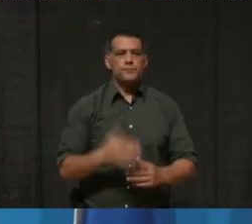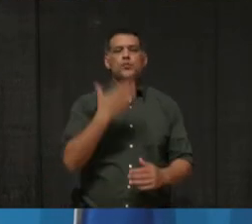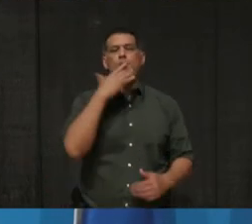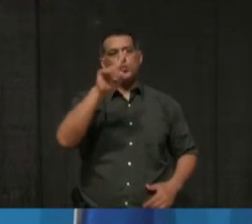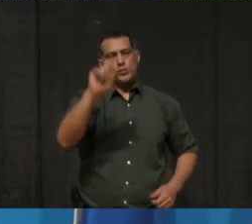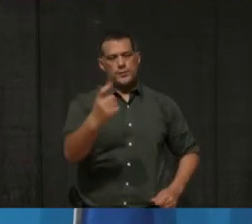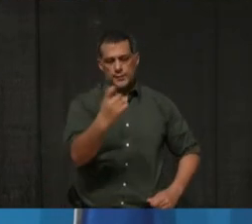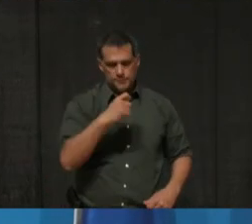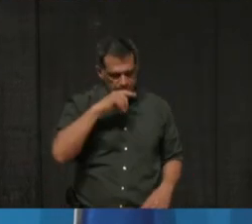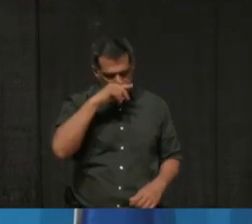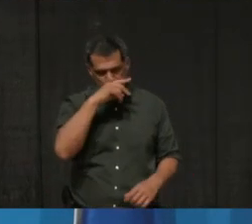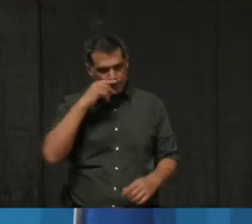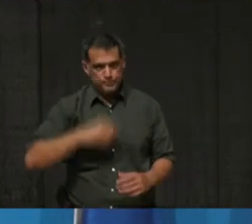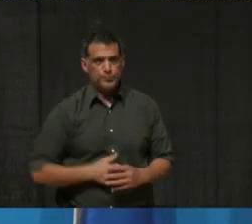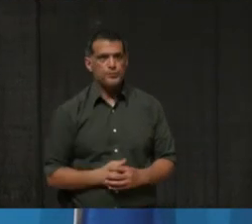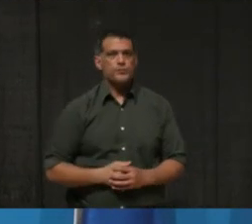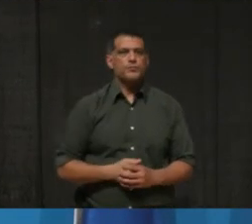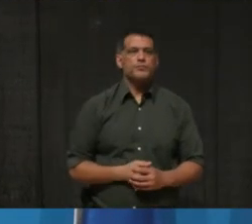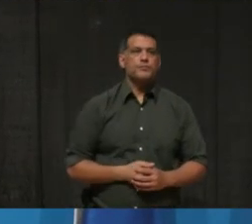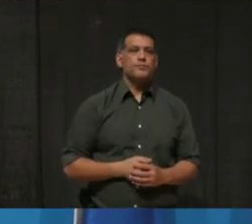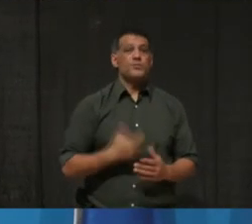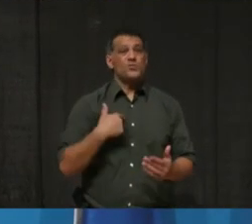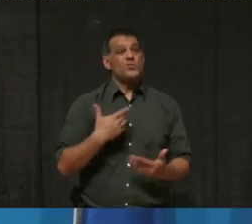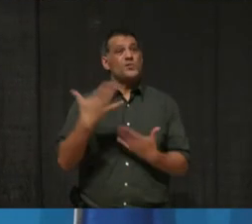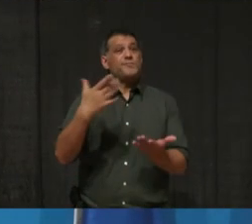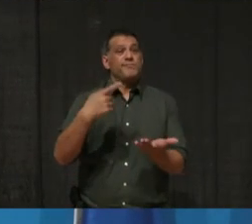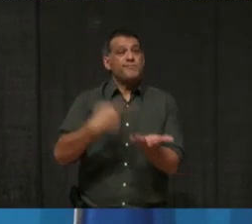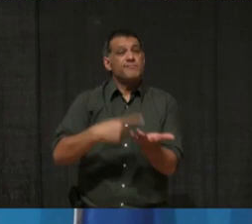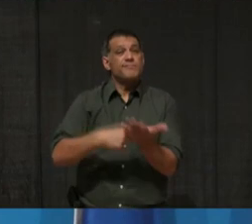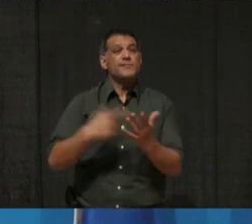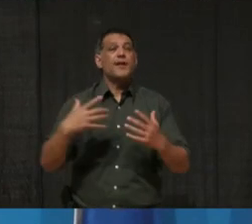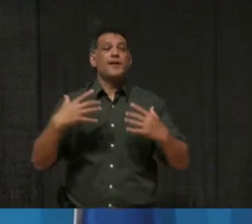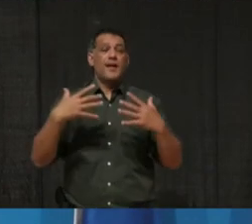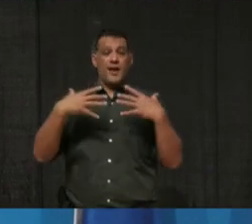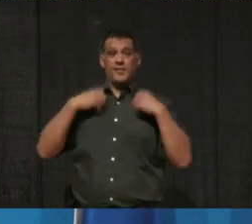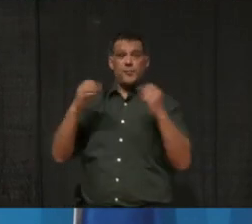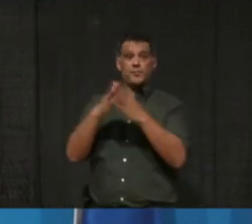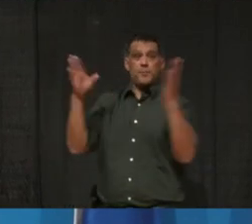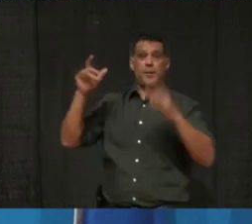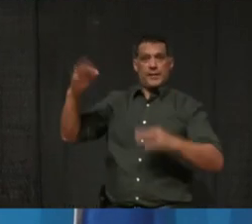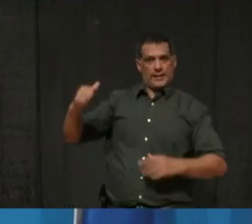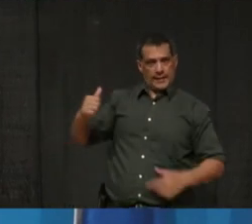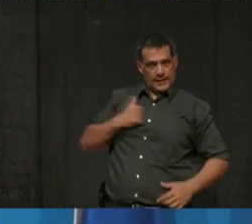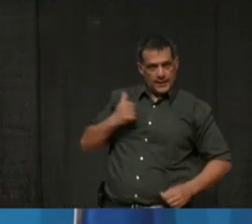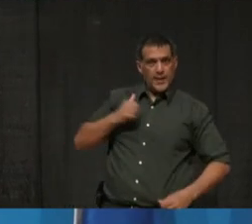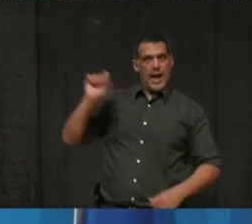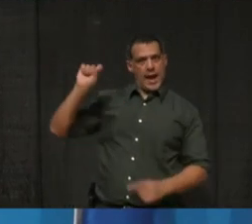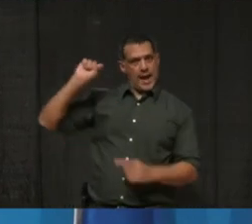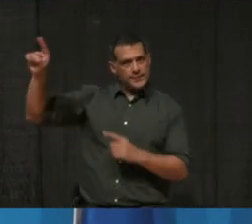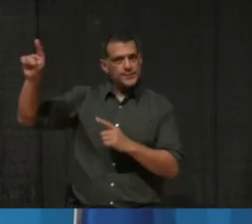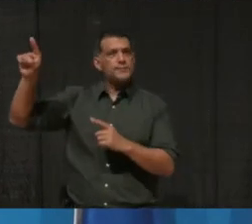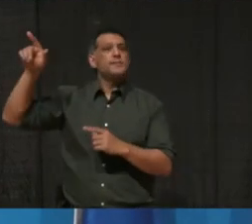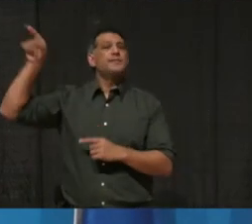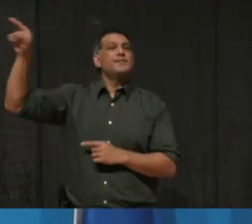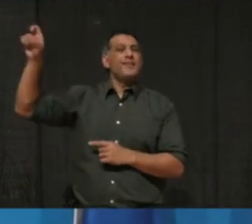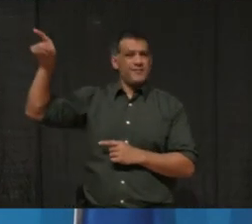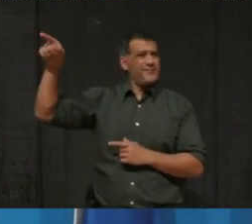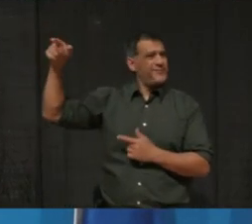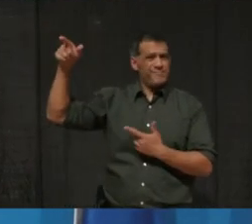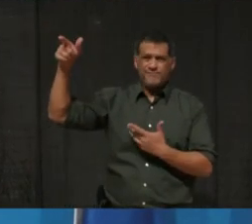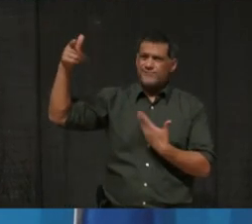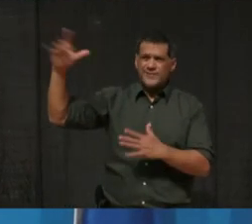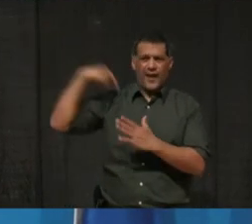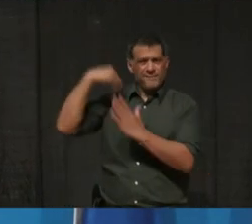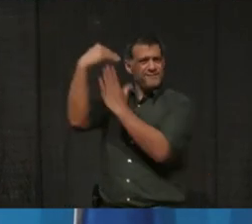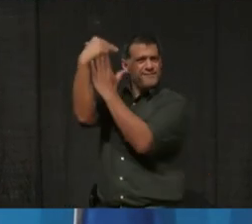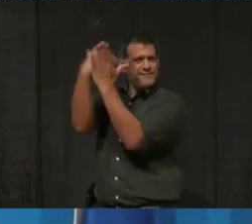I would recommend that you ask our federal counterparts at the Public Health Agency of Canada. I understand that the protocols are still being developed